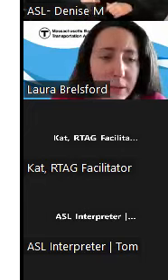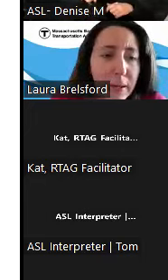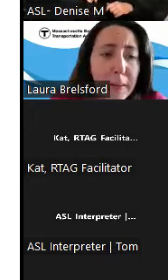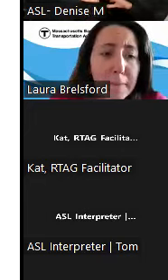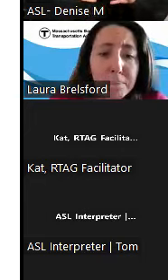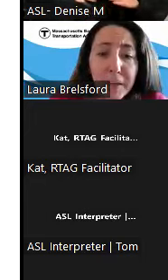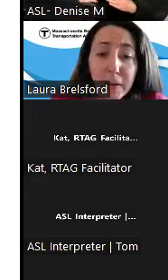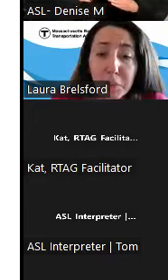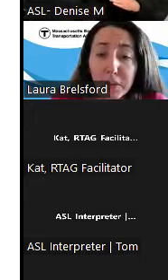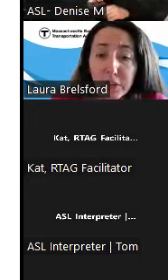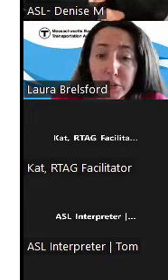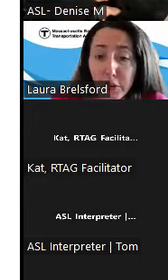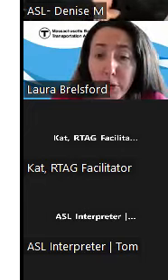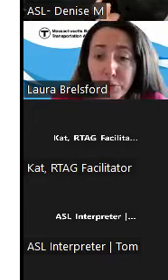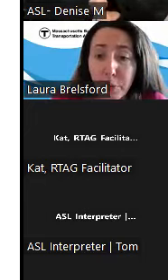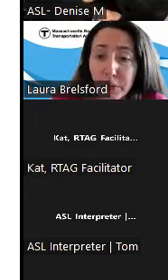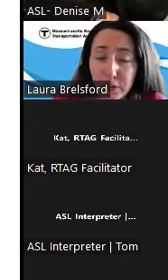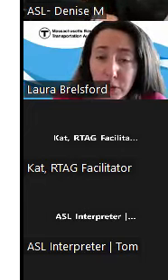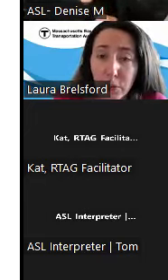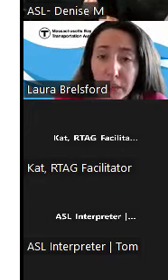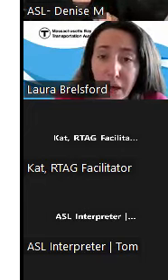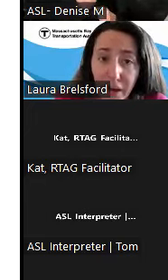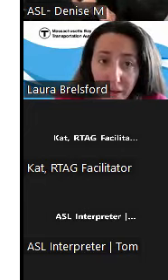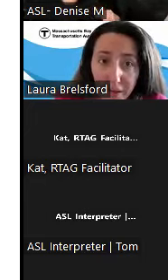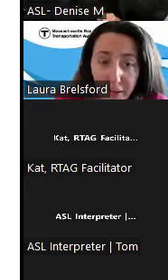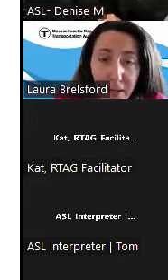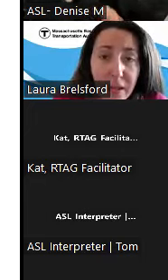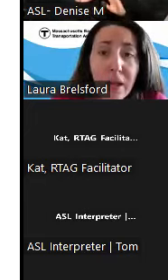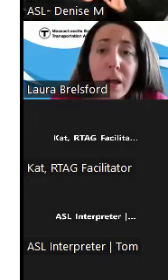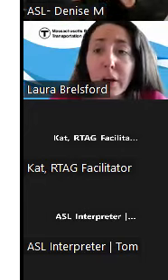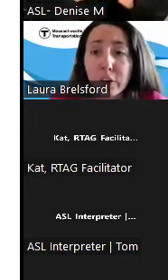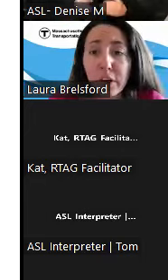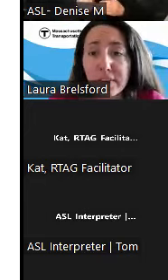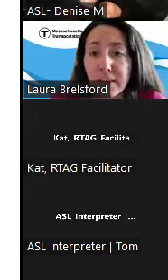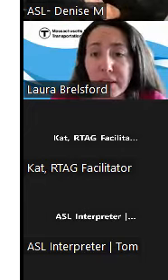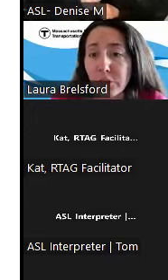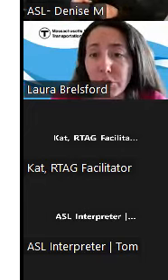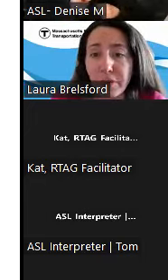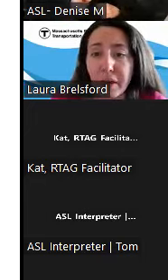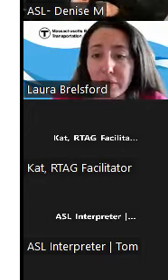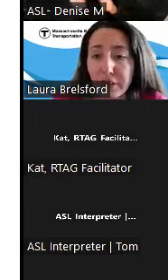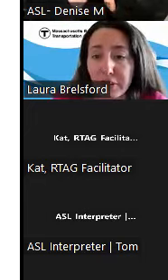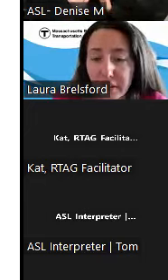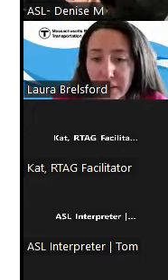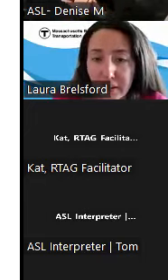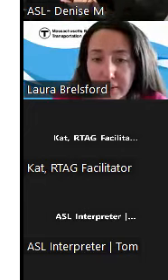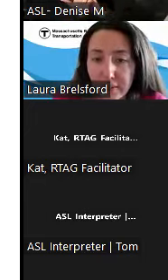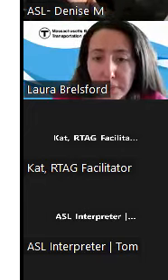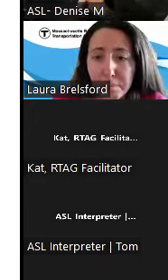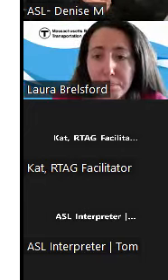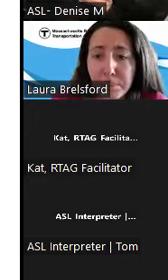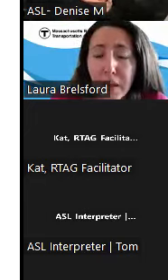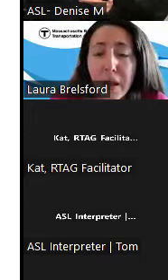established a couple years ago, focused solely on addressing the issue of elevator